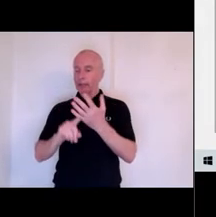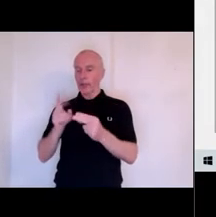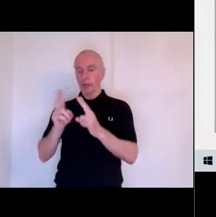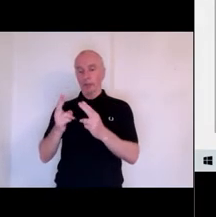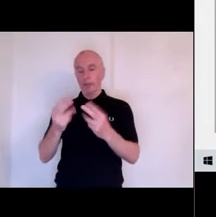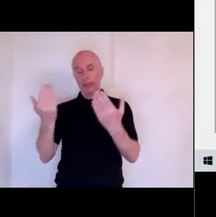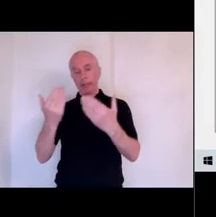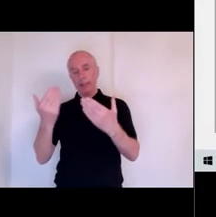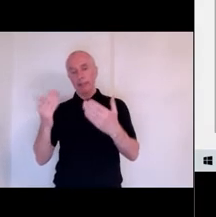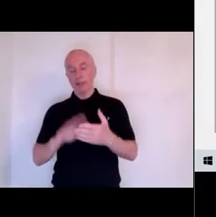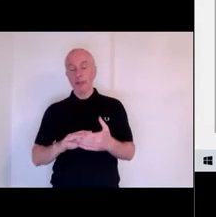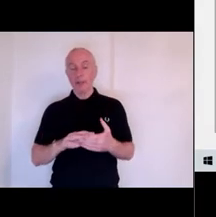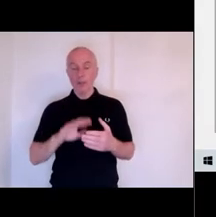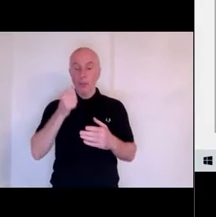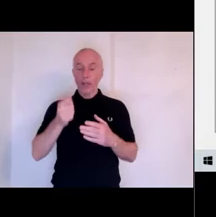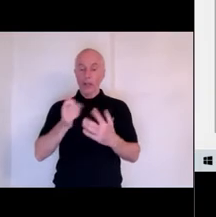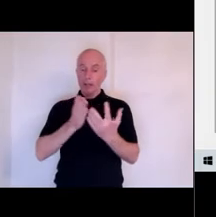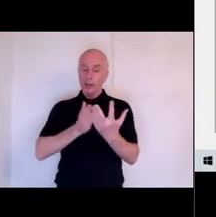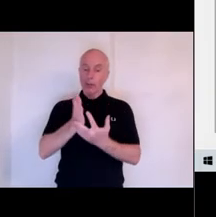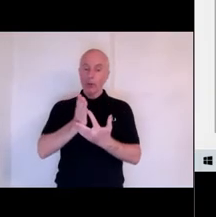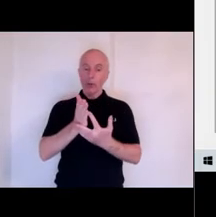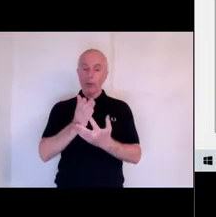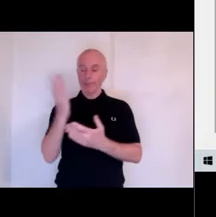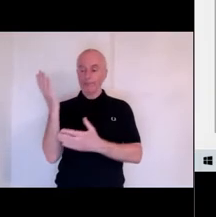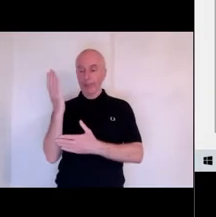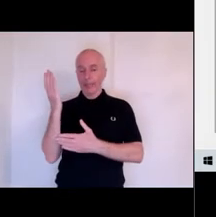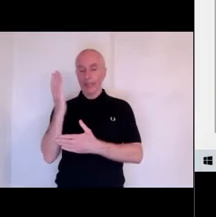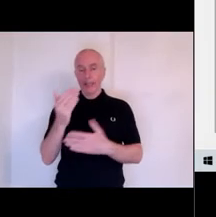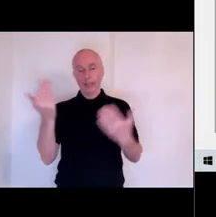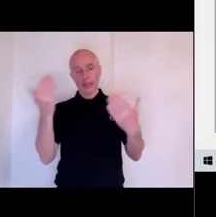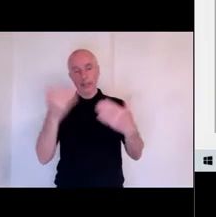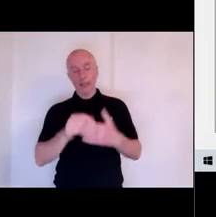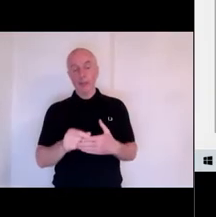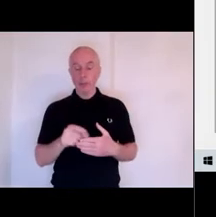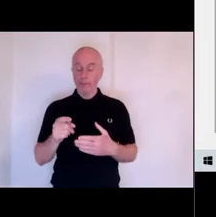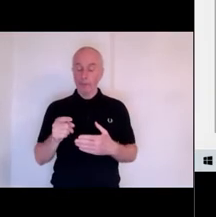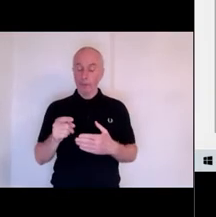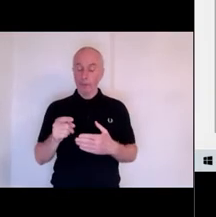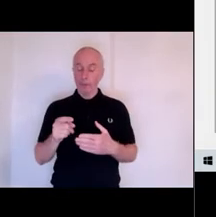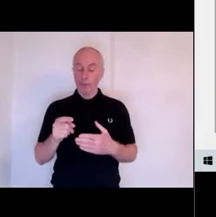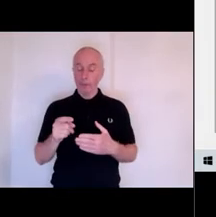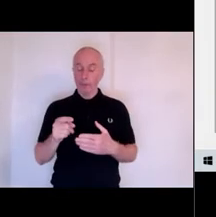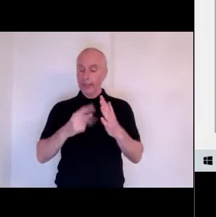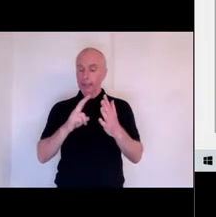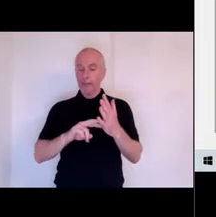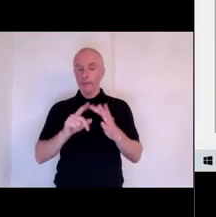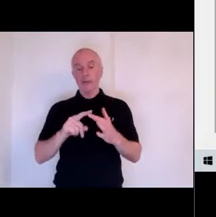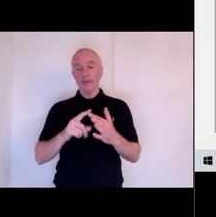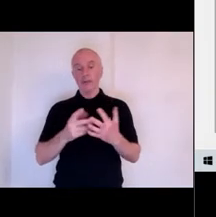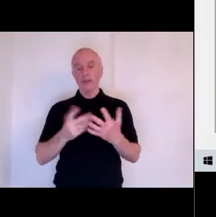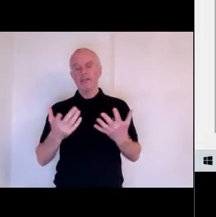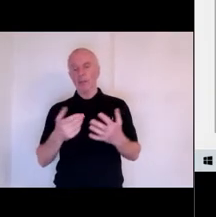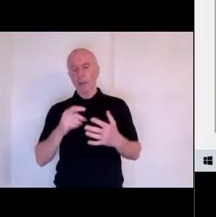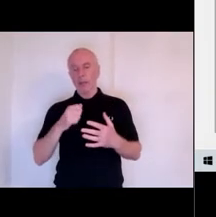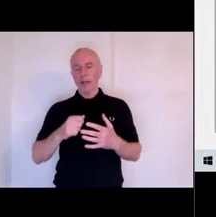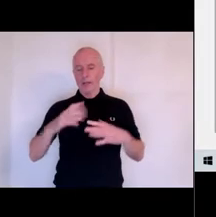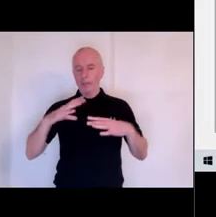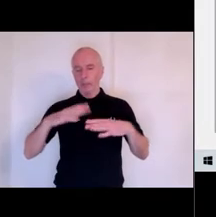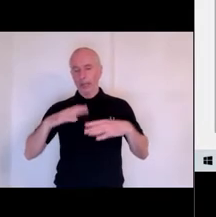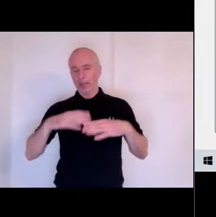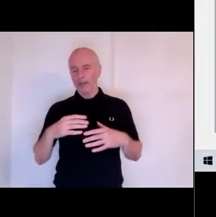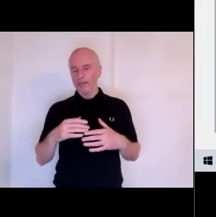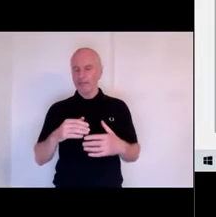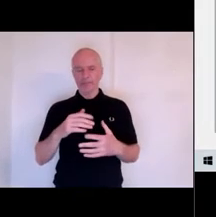he's going to be interpreting throughout the presentation, but for Stephen's benefit we will be taking a short five minute break halfway through.